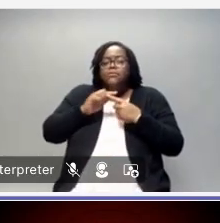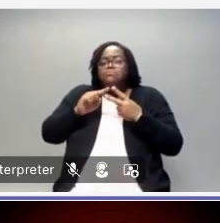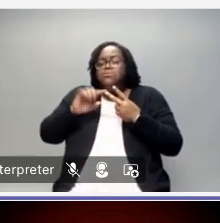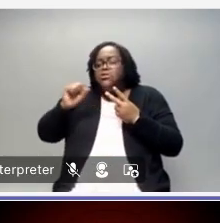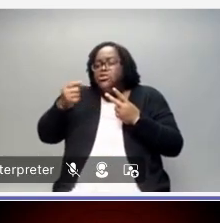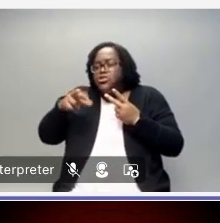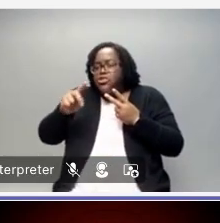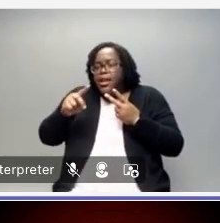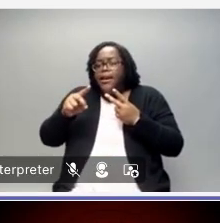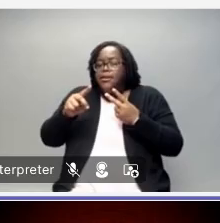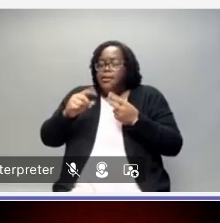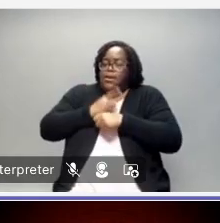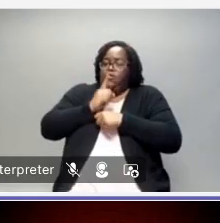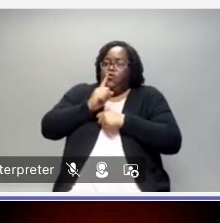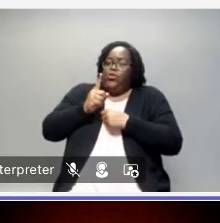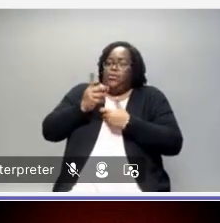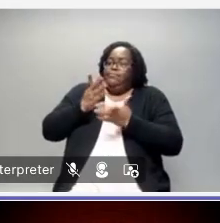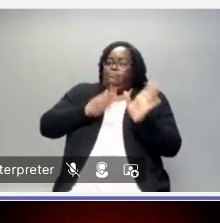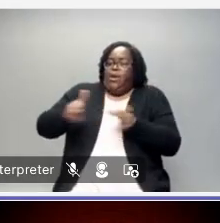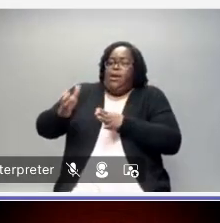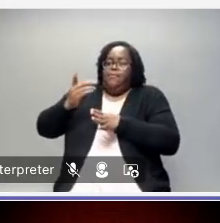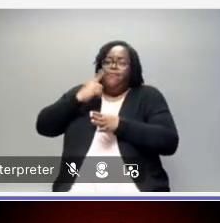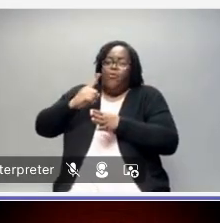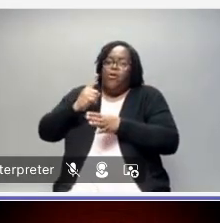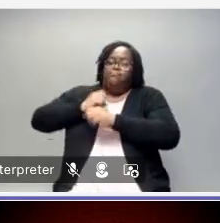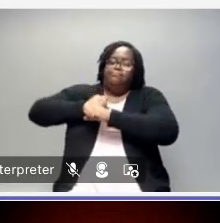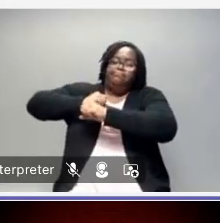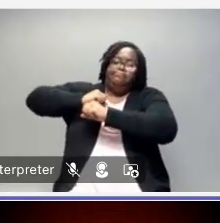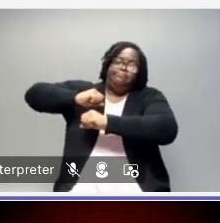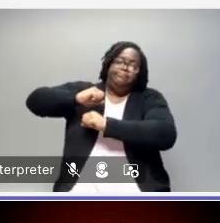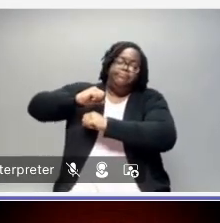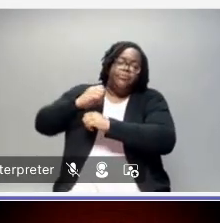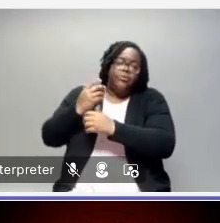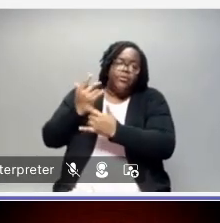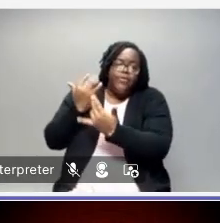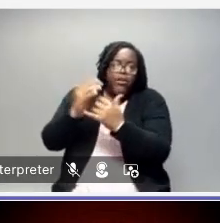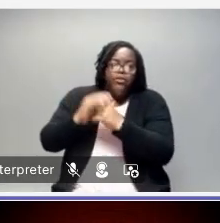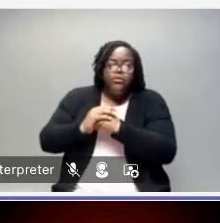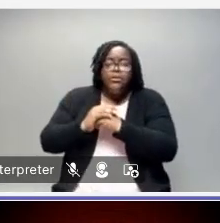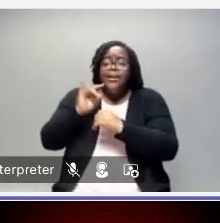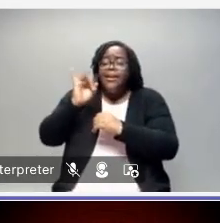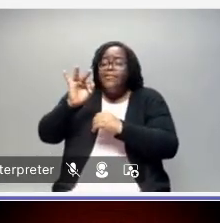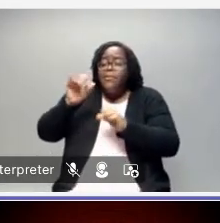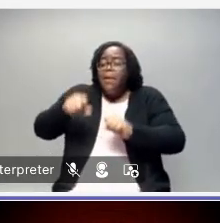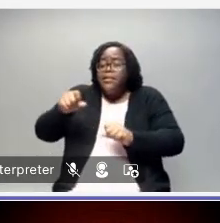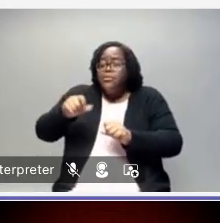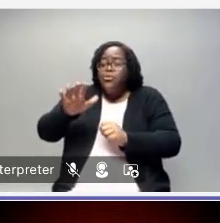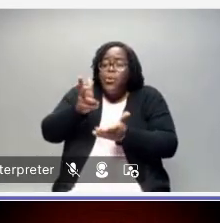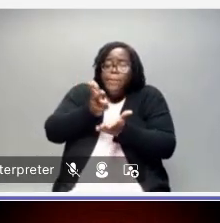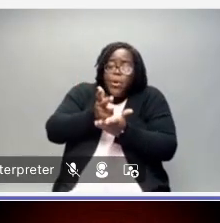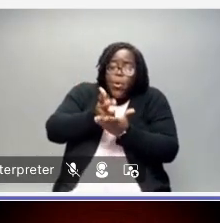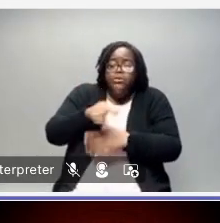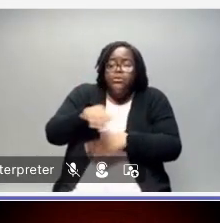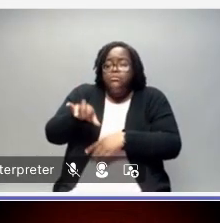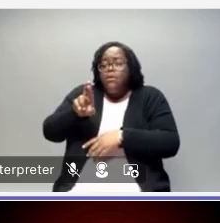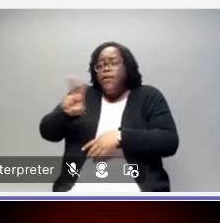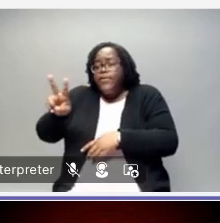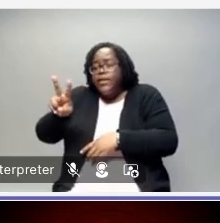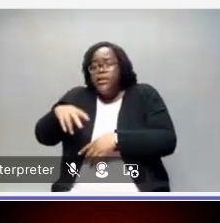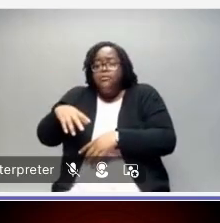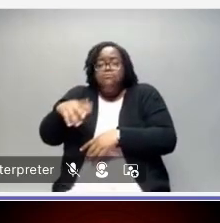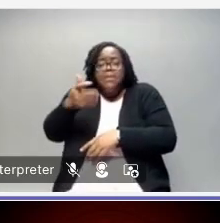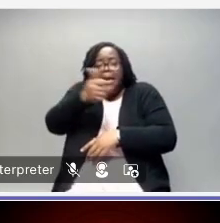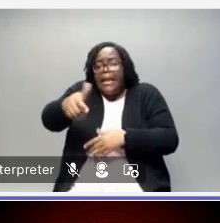wildfire. If you can, park your vehicles away, your boats, your RVs, any combustible materials as in